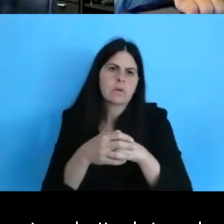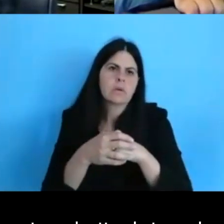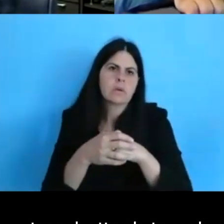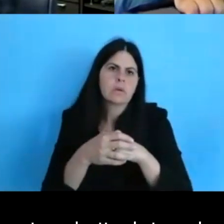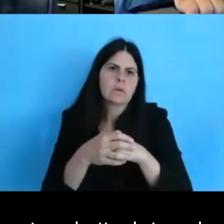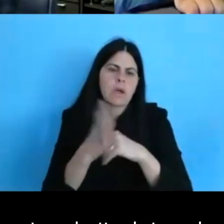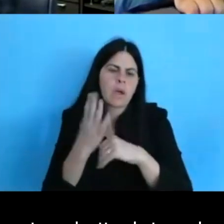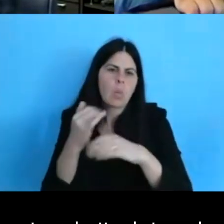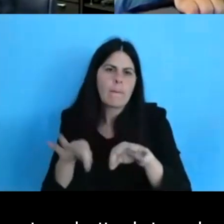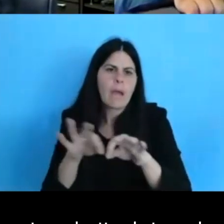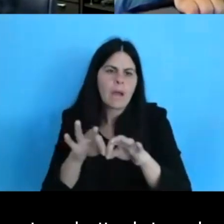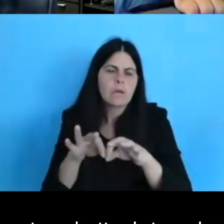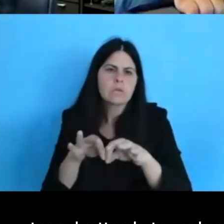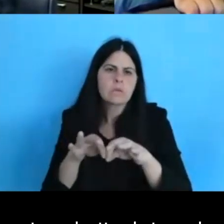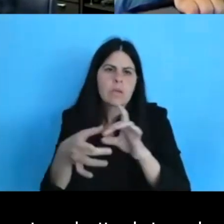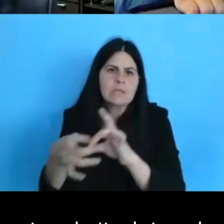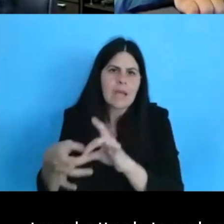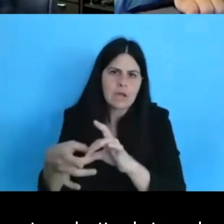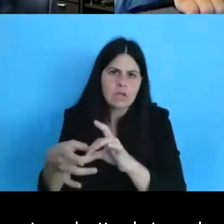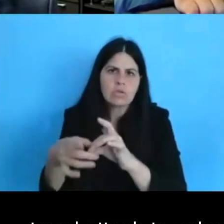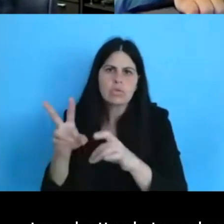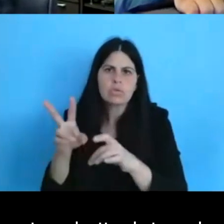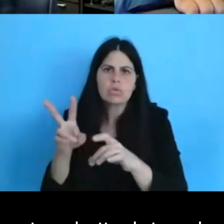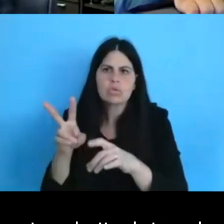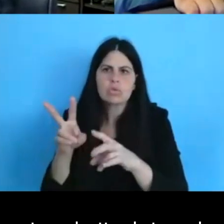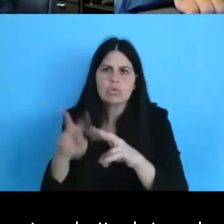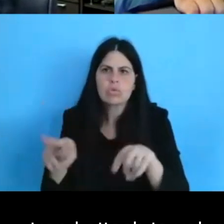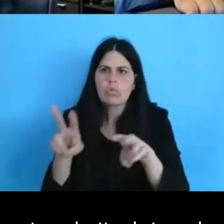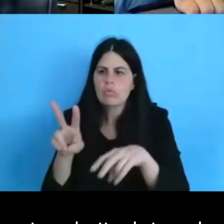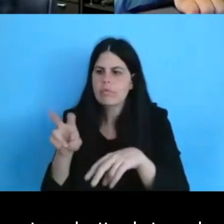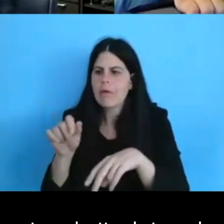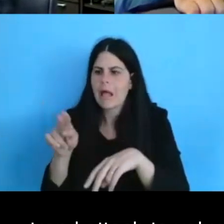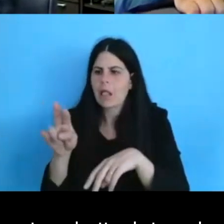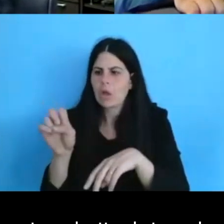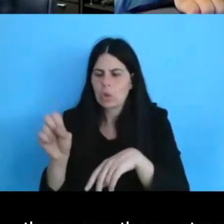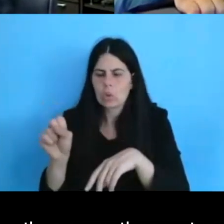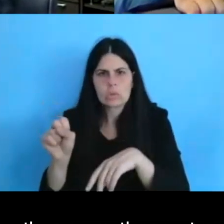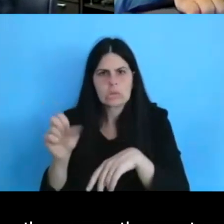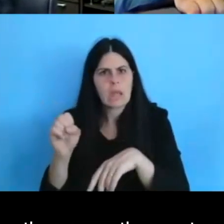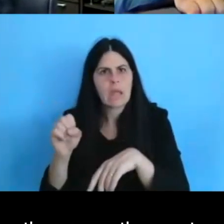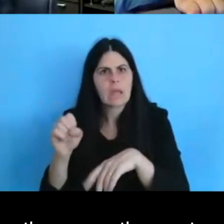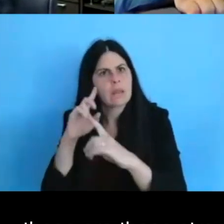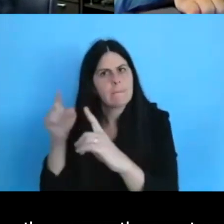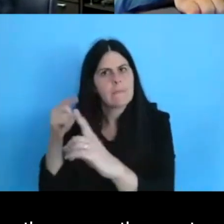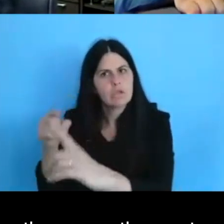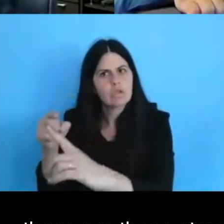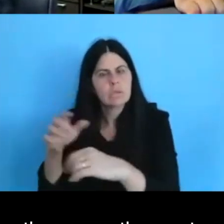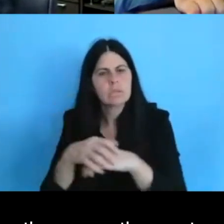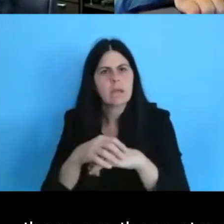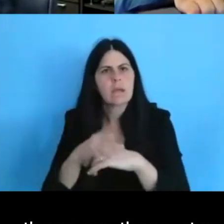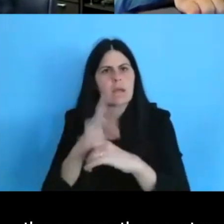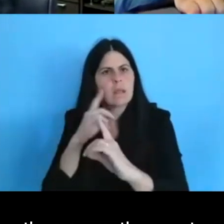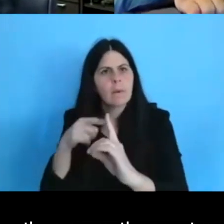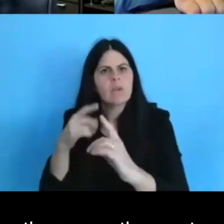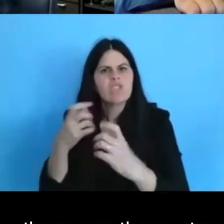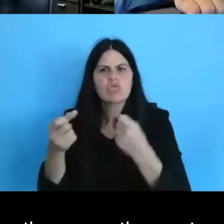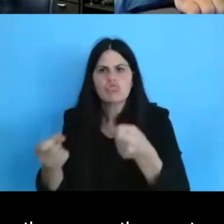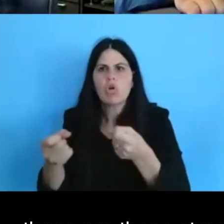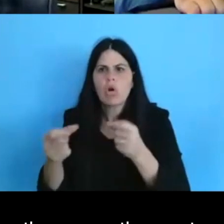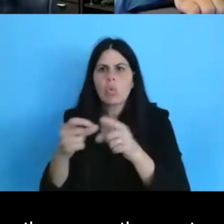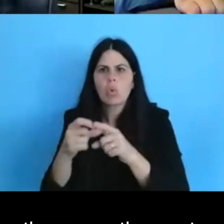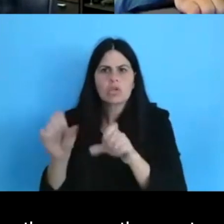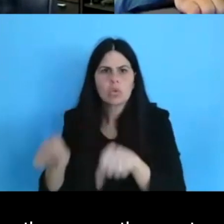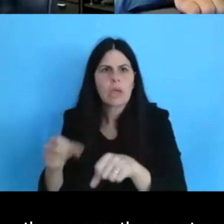attach to values and the mission, all those things, the purpose, those are those strong words that you can use that really